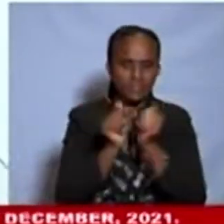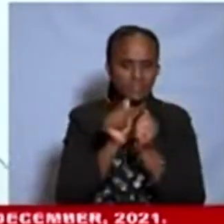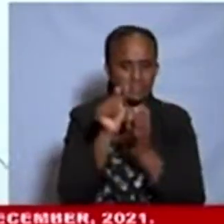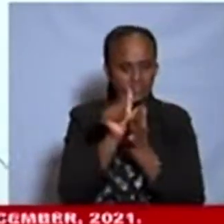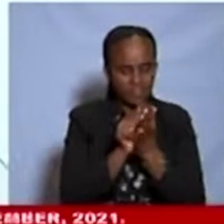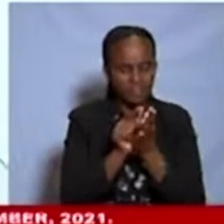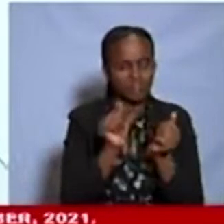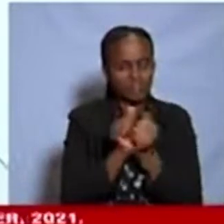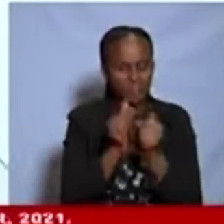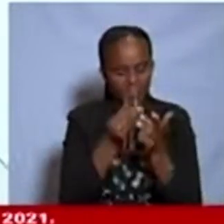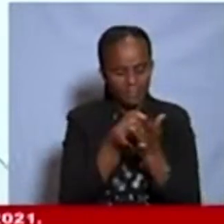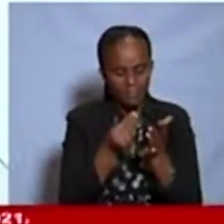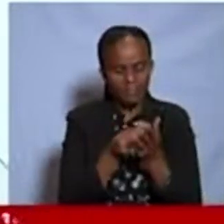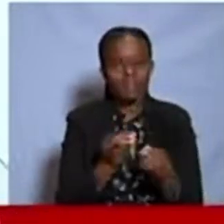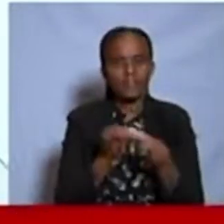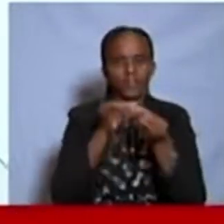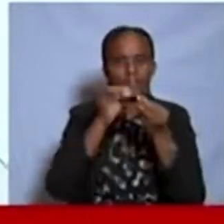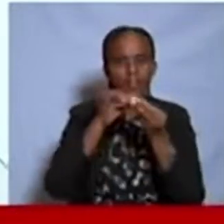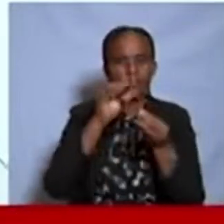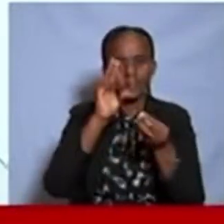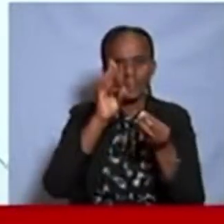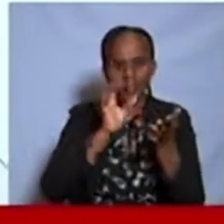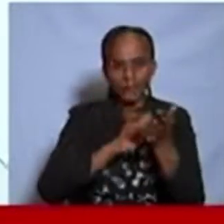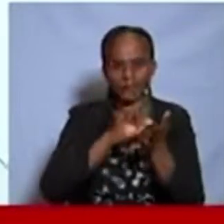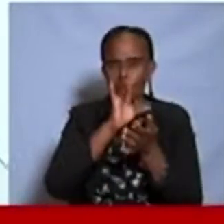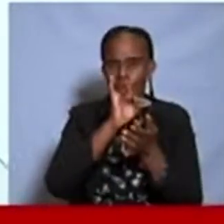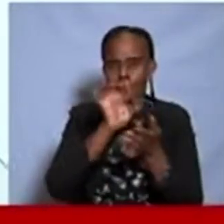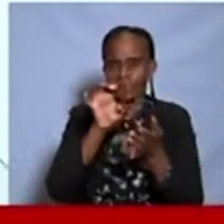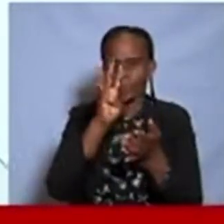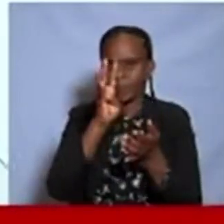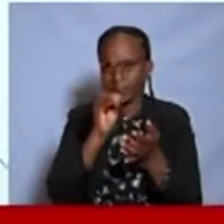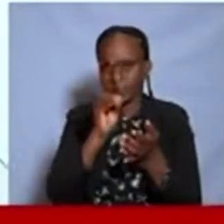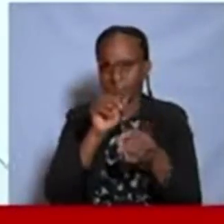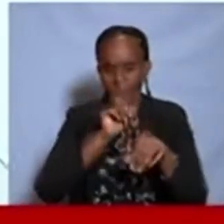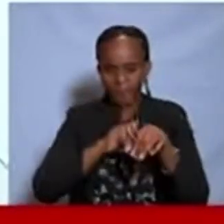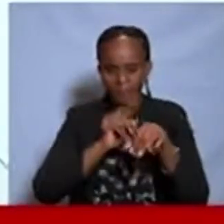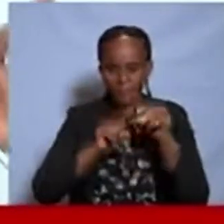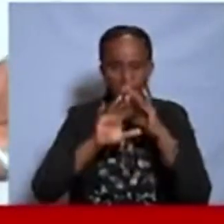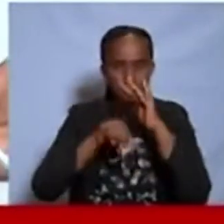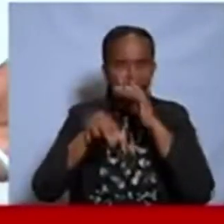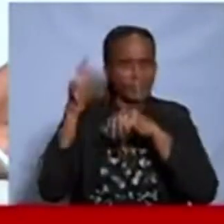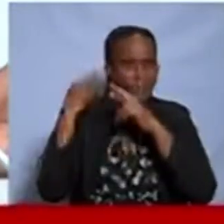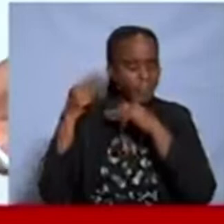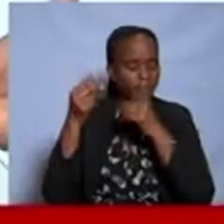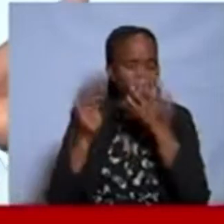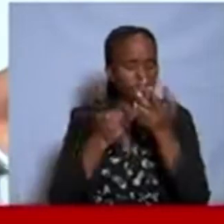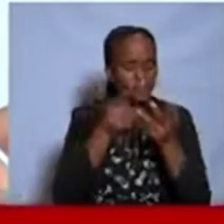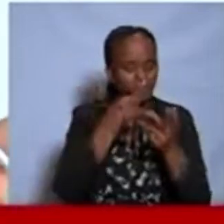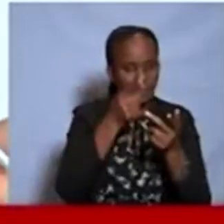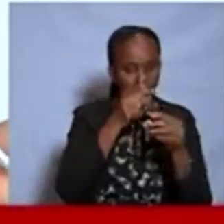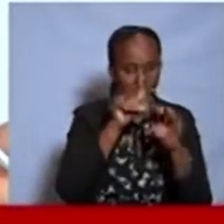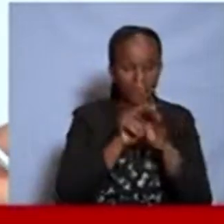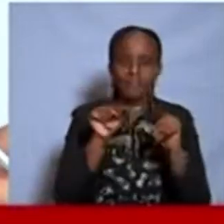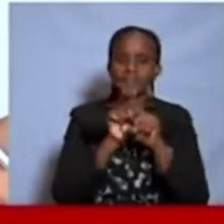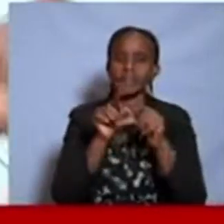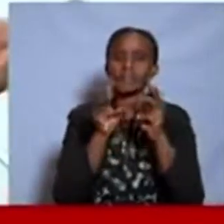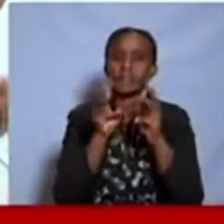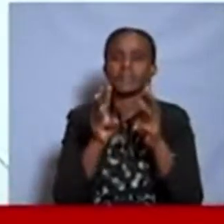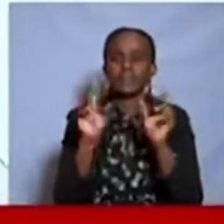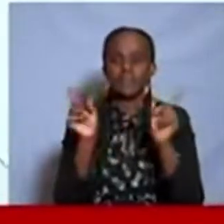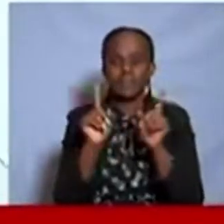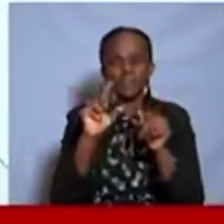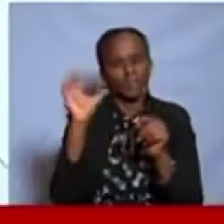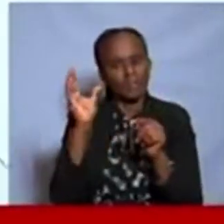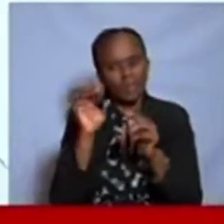amount totaling 7,340 collected during the period under review could not be accounted for in that funds were